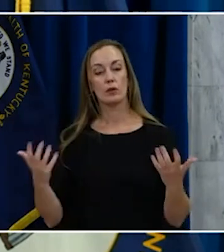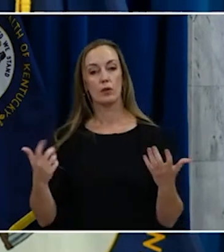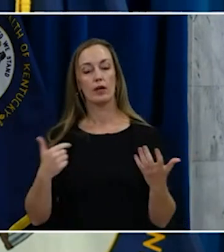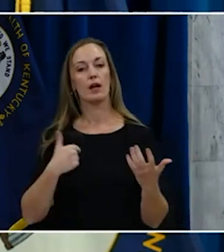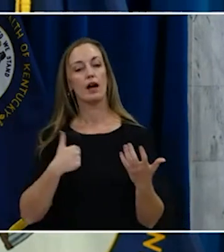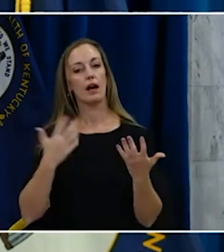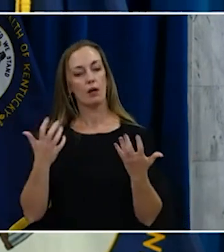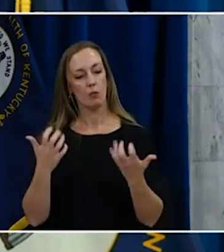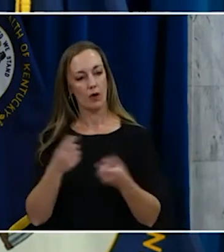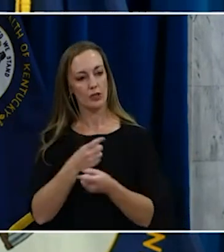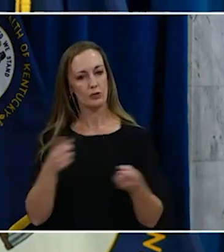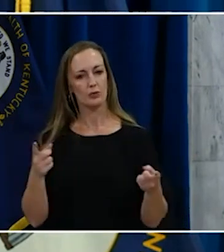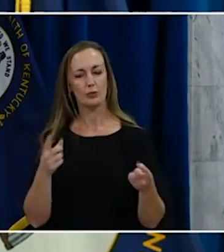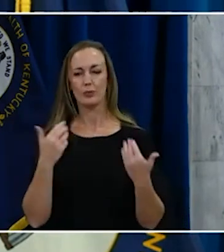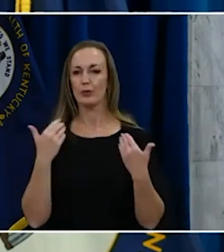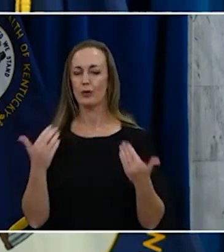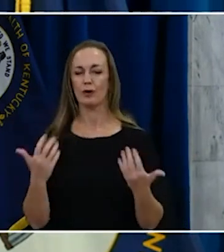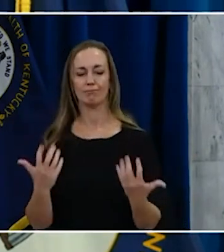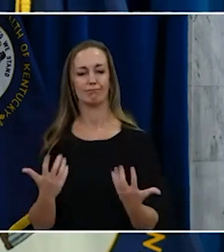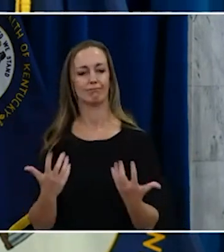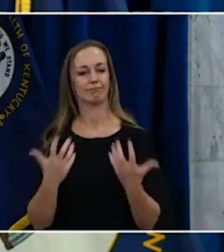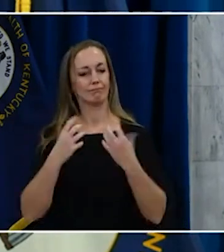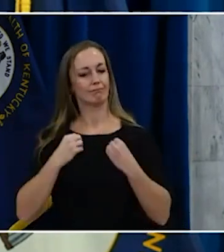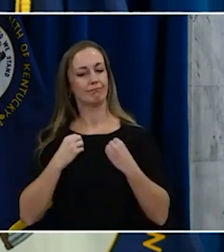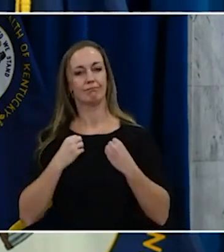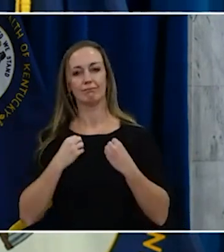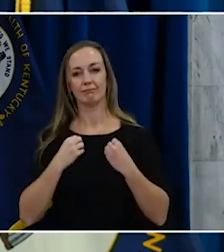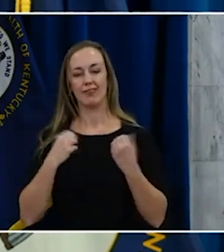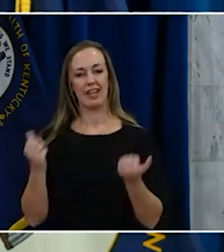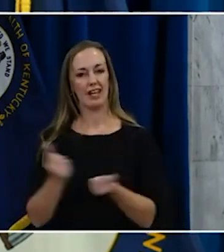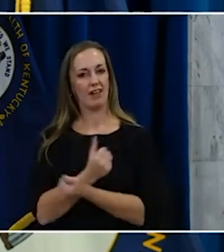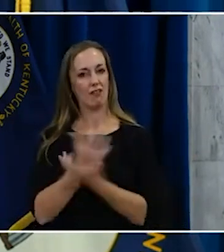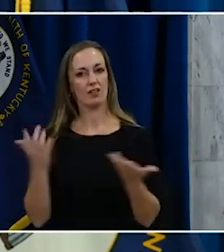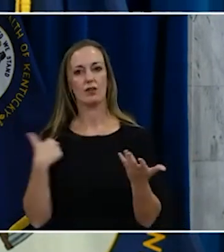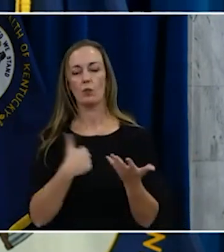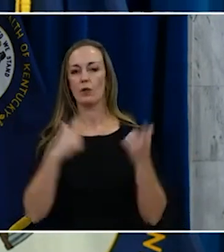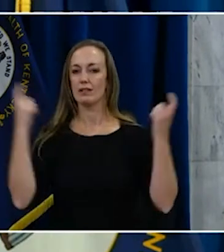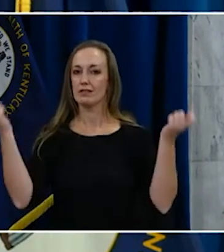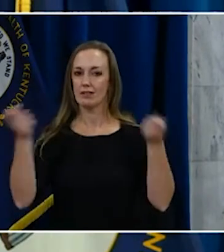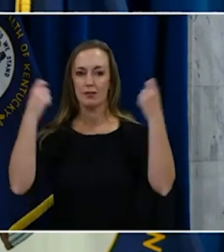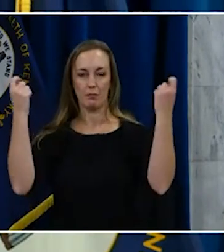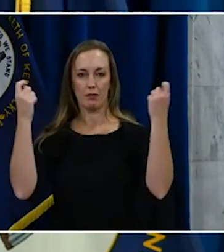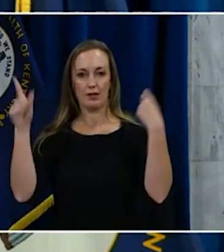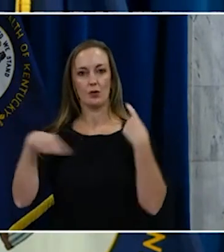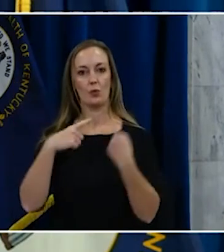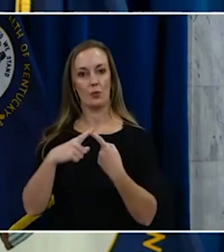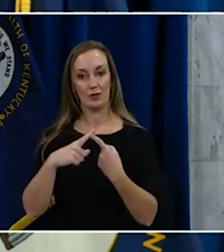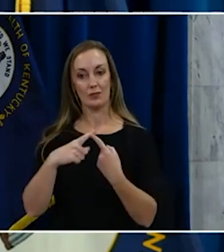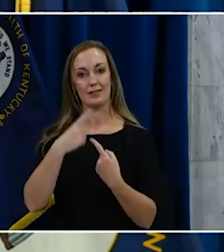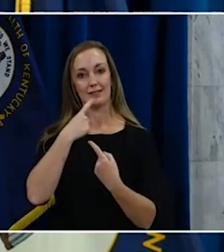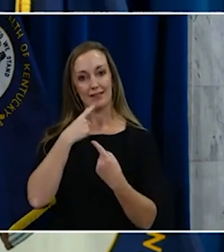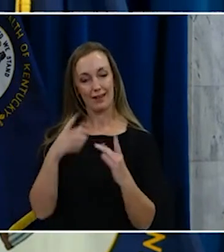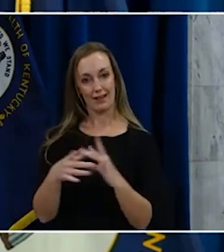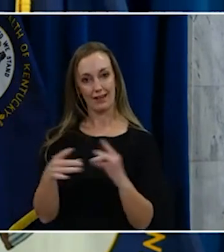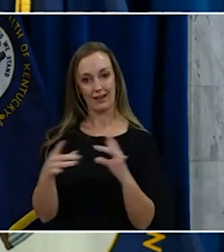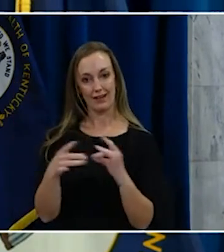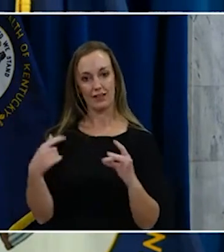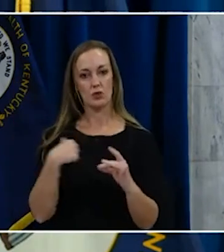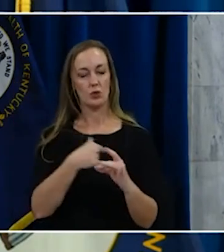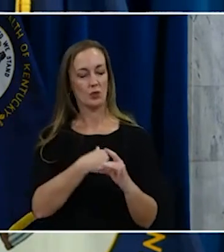you to embrace all that we celebrate when we say we